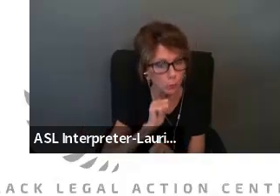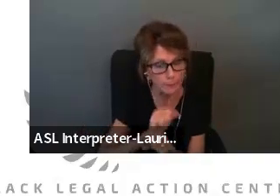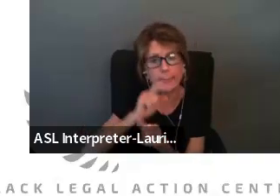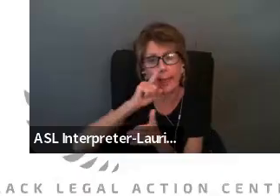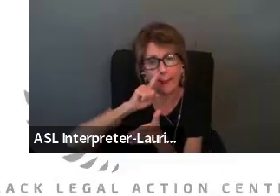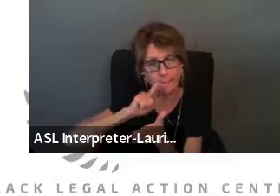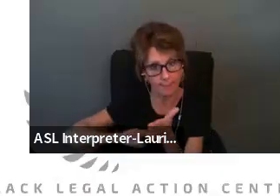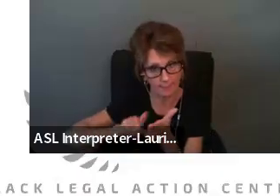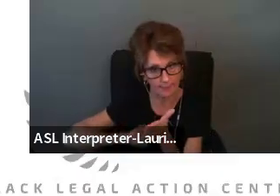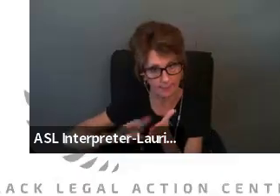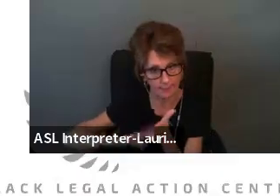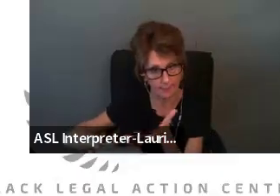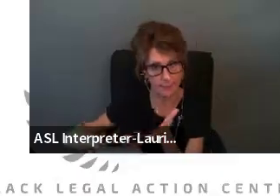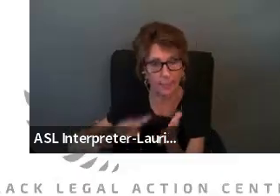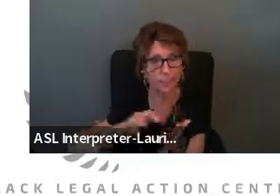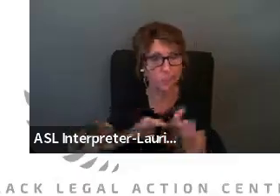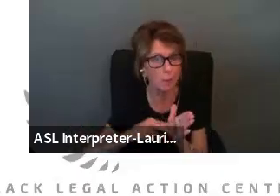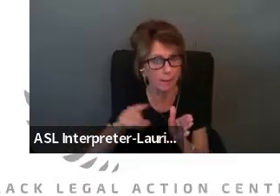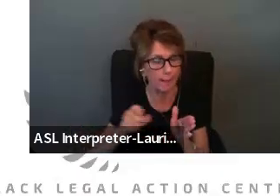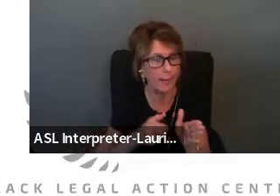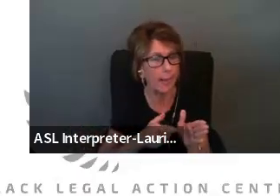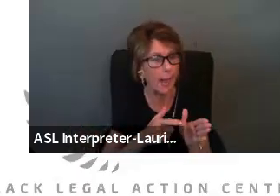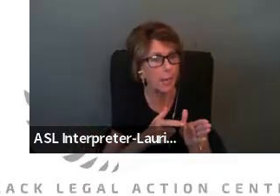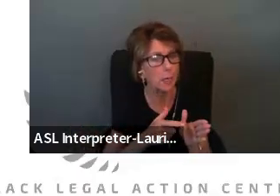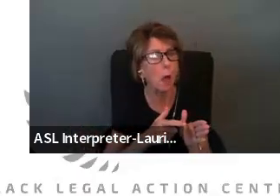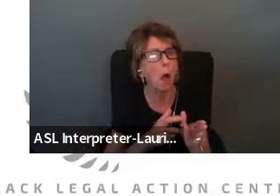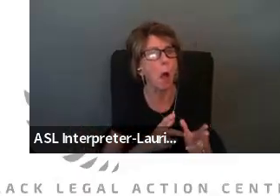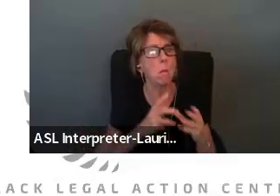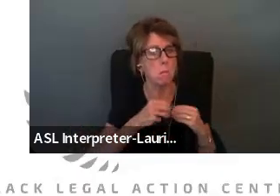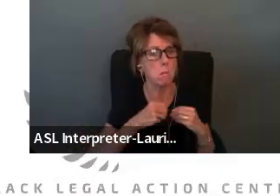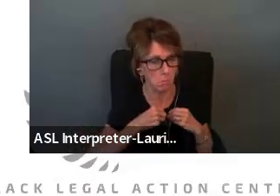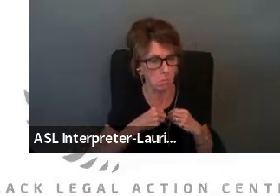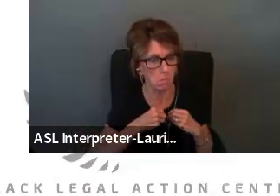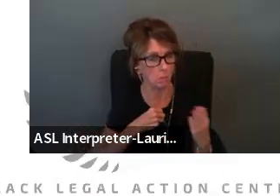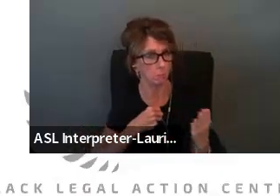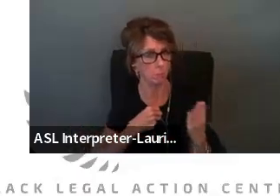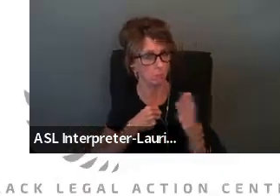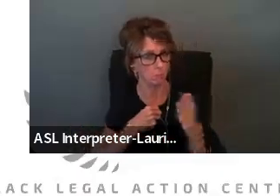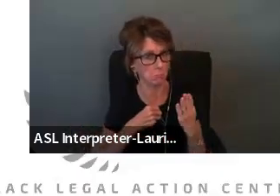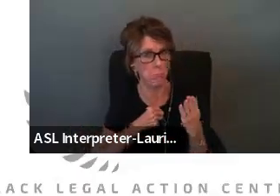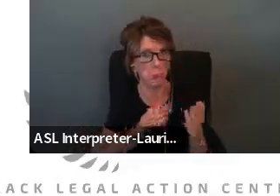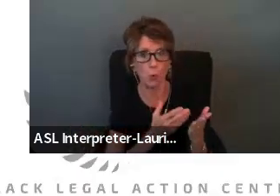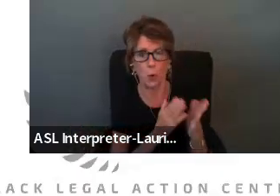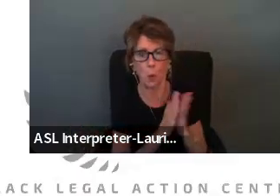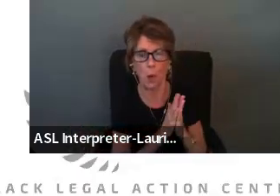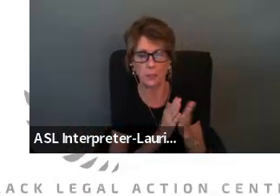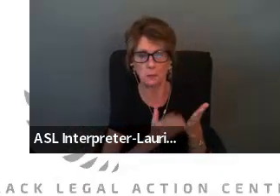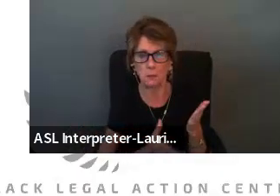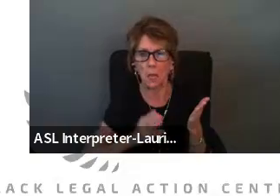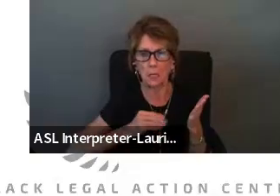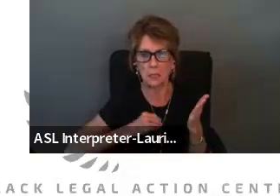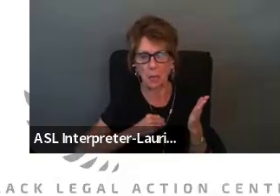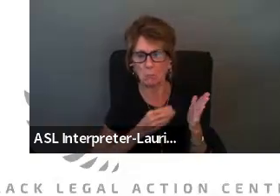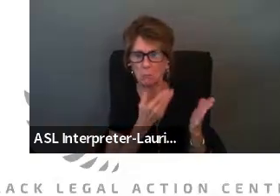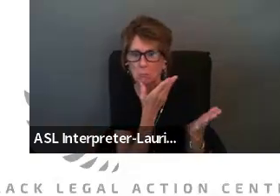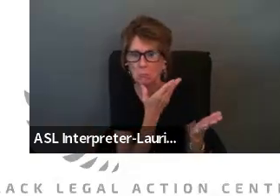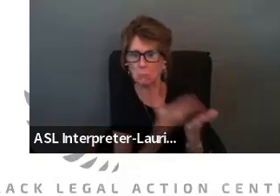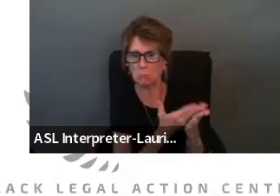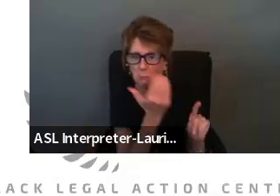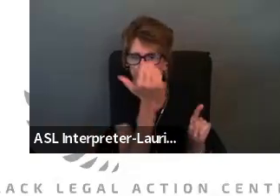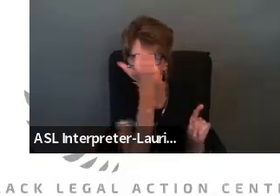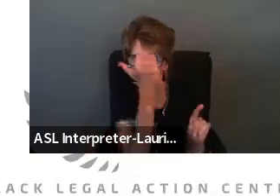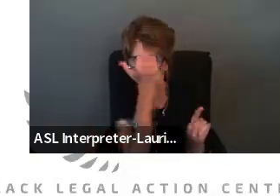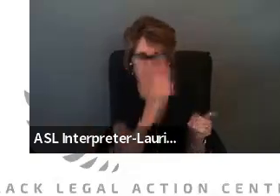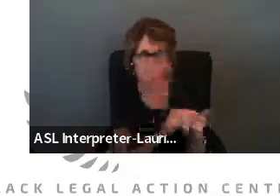you at your word and move ahead and try to accommodate you or determine how I can accommodate you. Or I